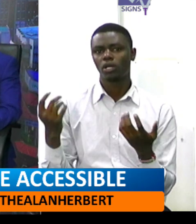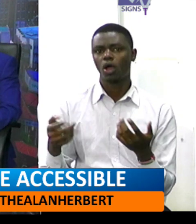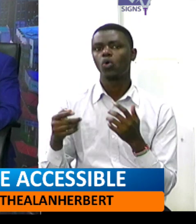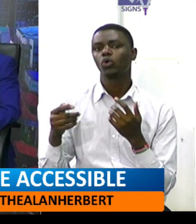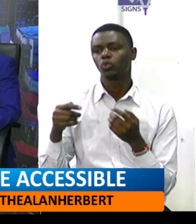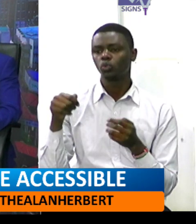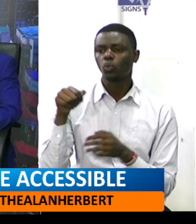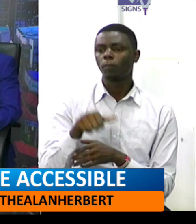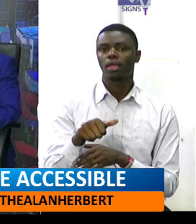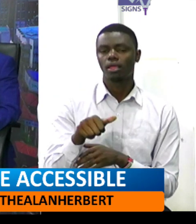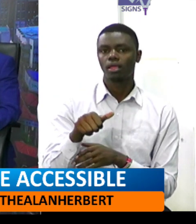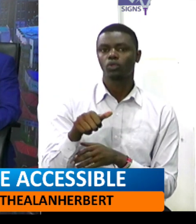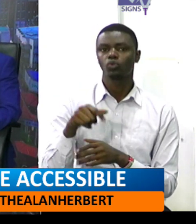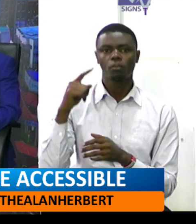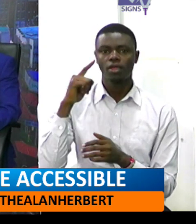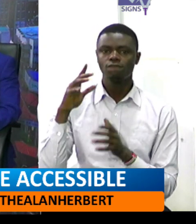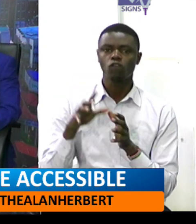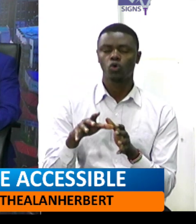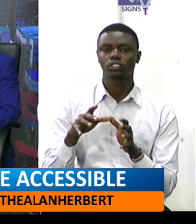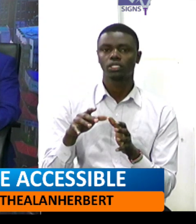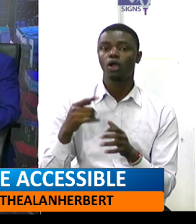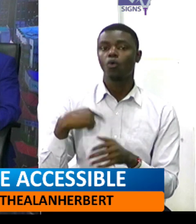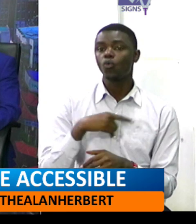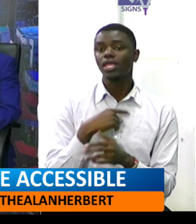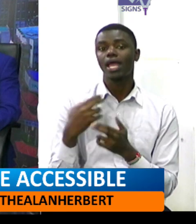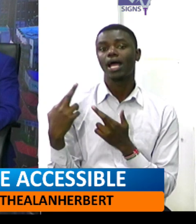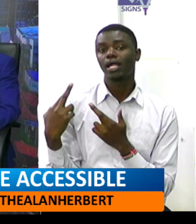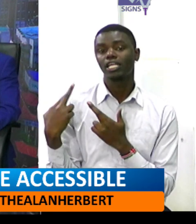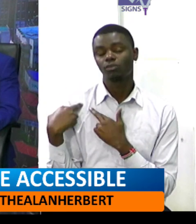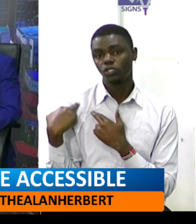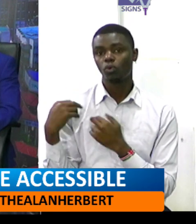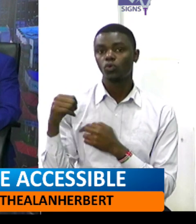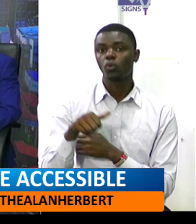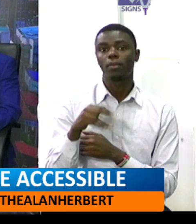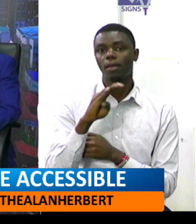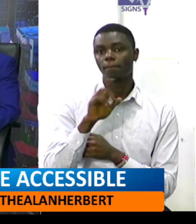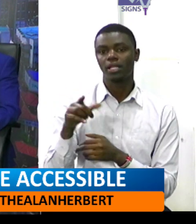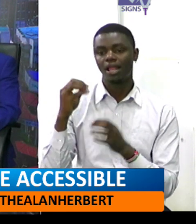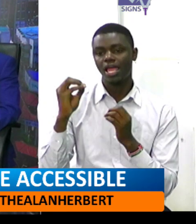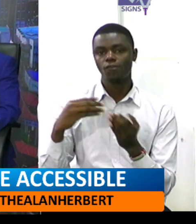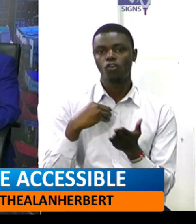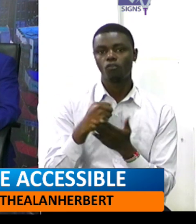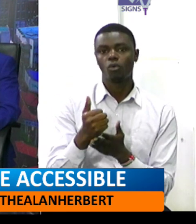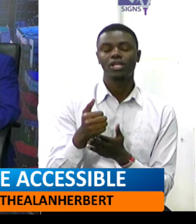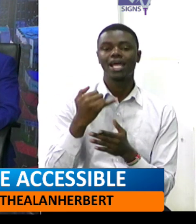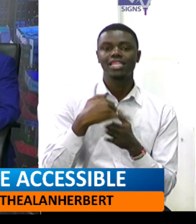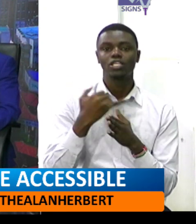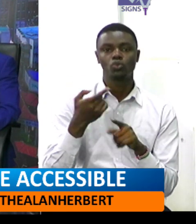pay your bills. But we stand obligated to pay your bills for as long as you bought the insurance from us.